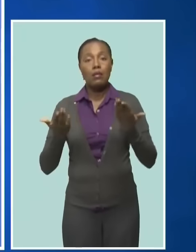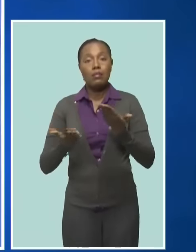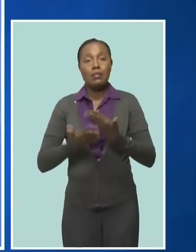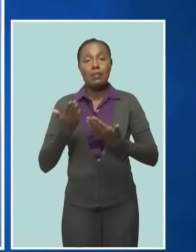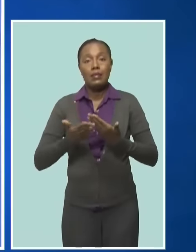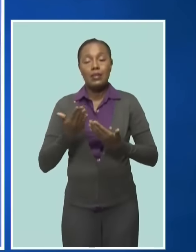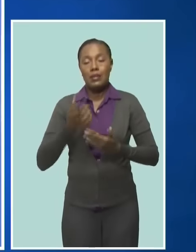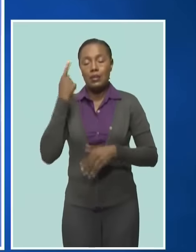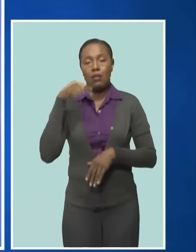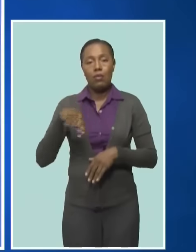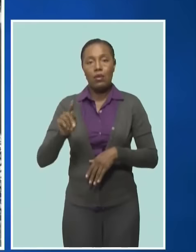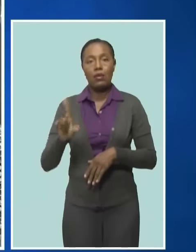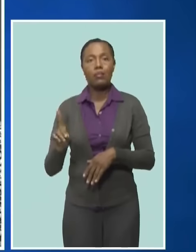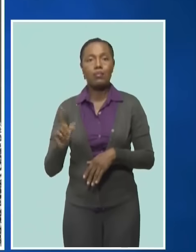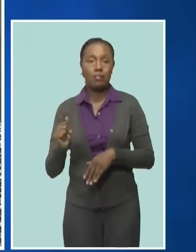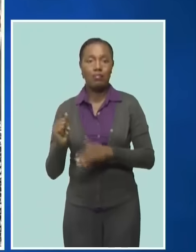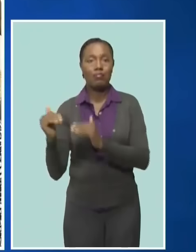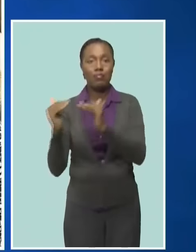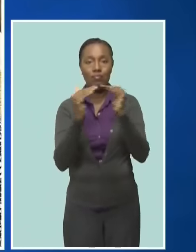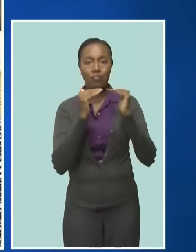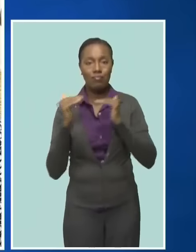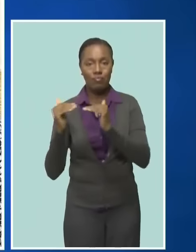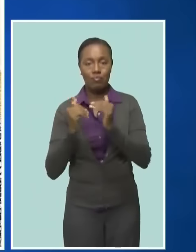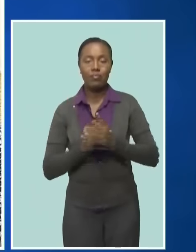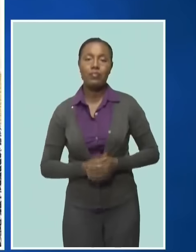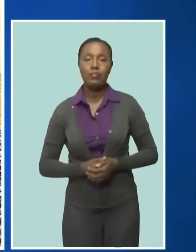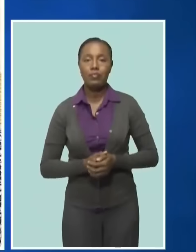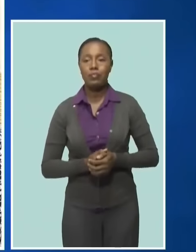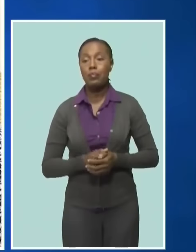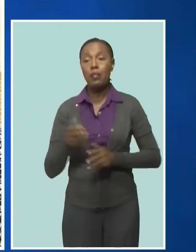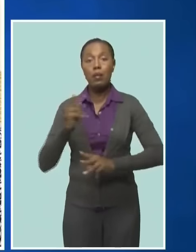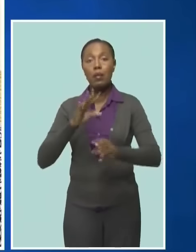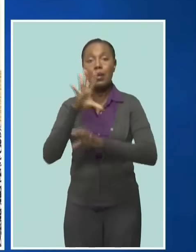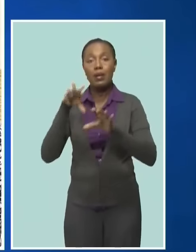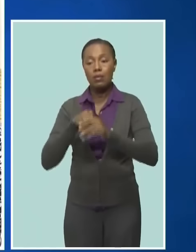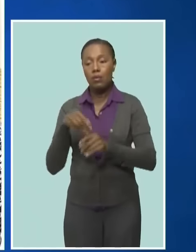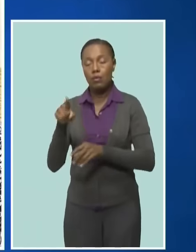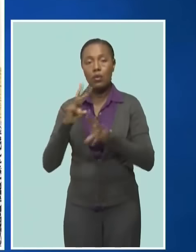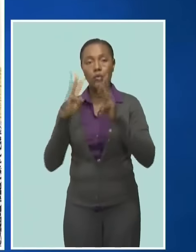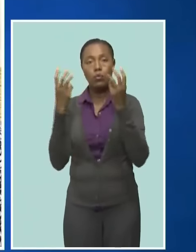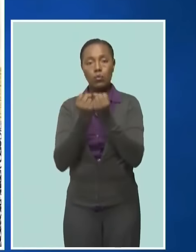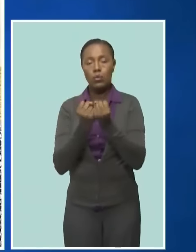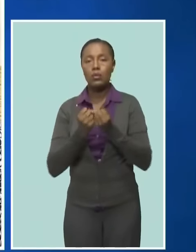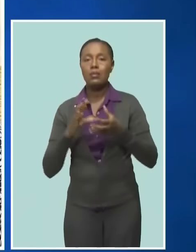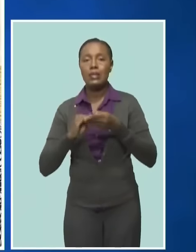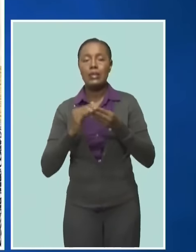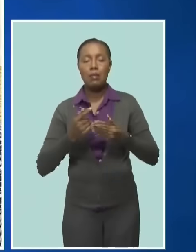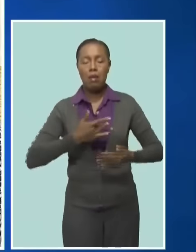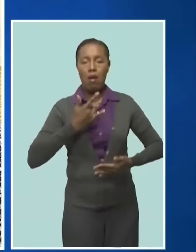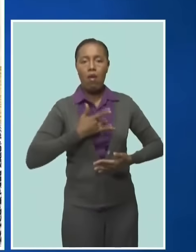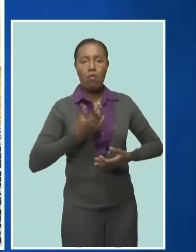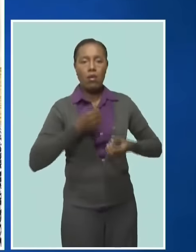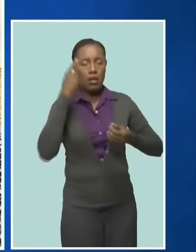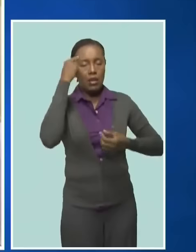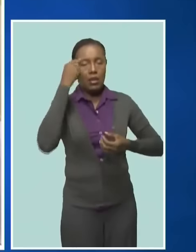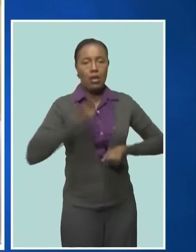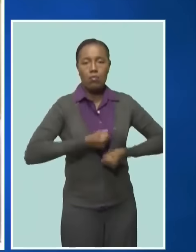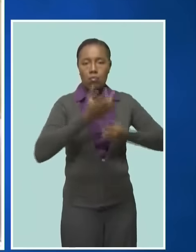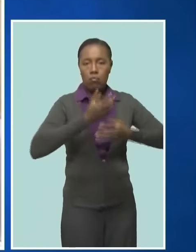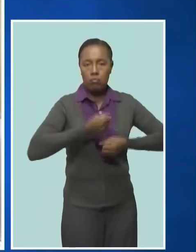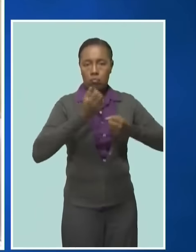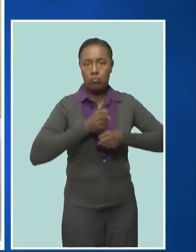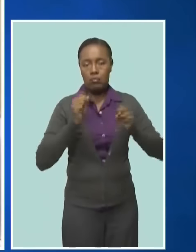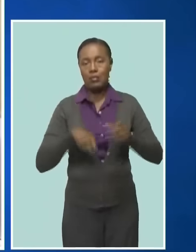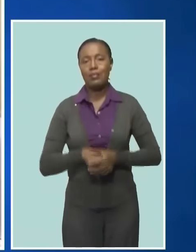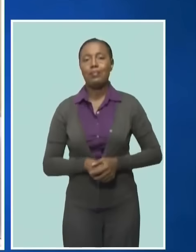Barbados fair. Stakeholders who attended the workshop were able to give feedback on the provisions in the bill.